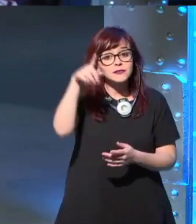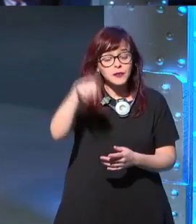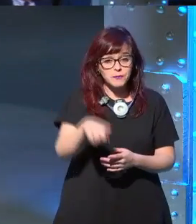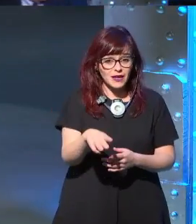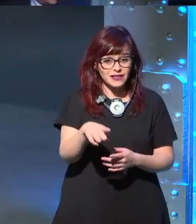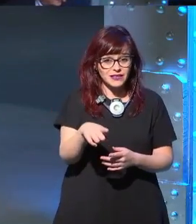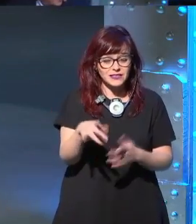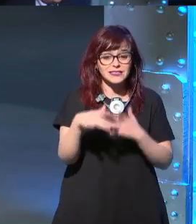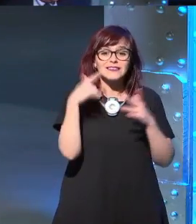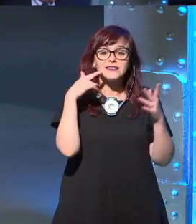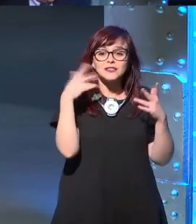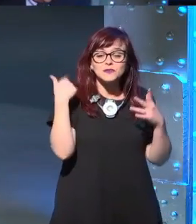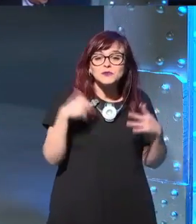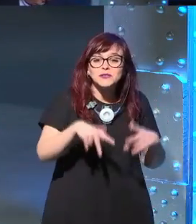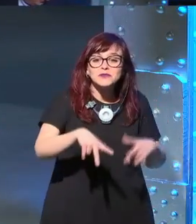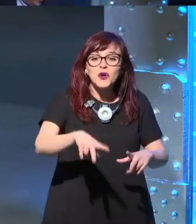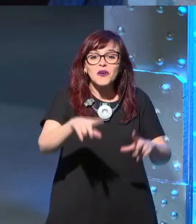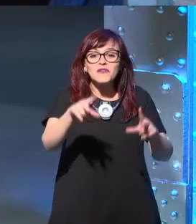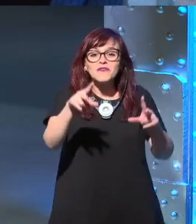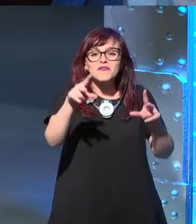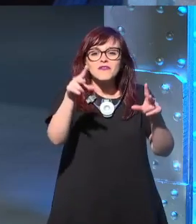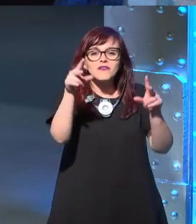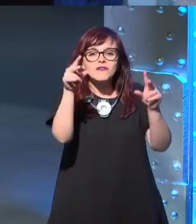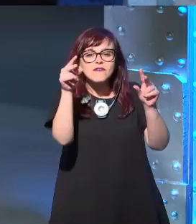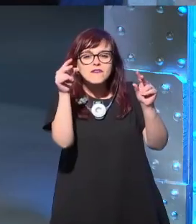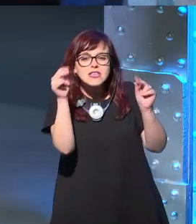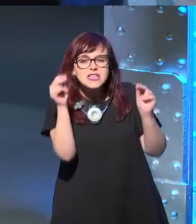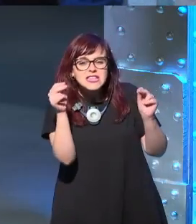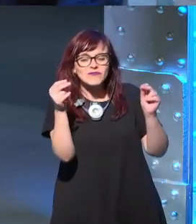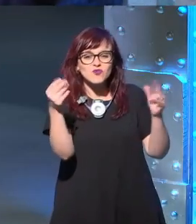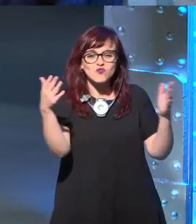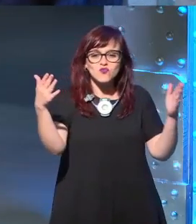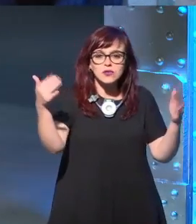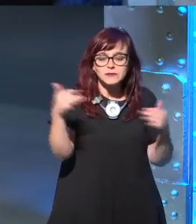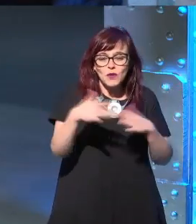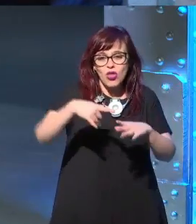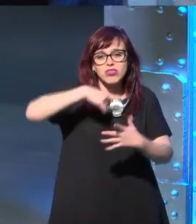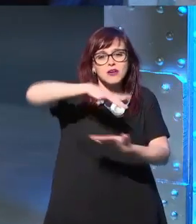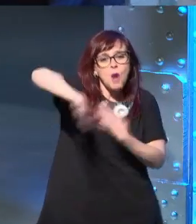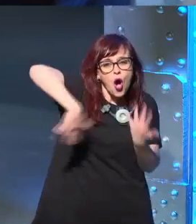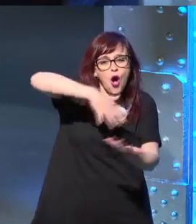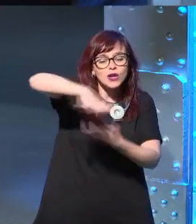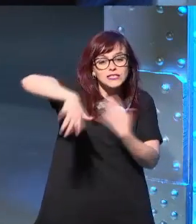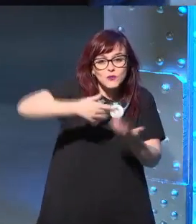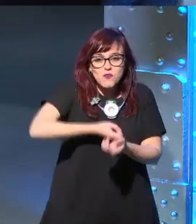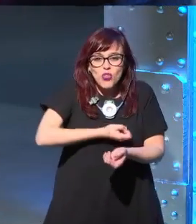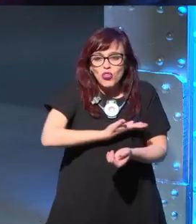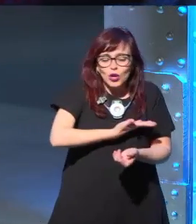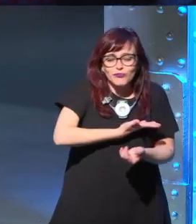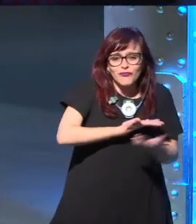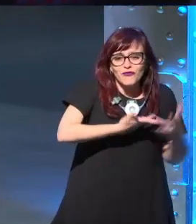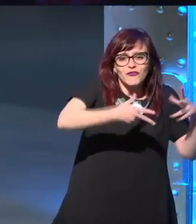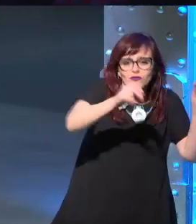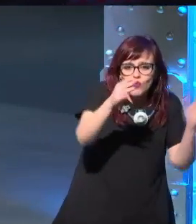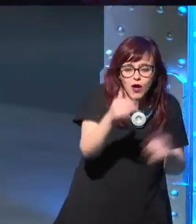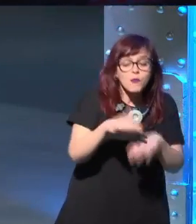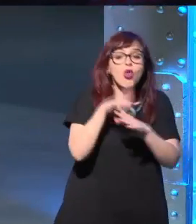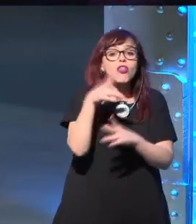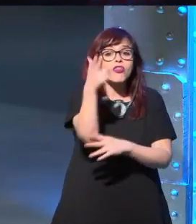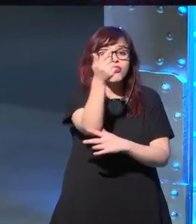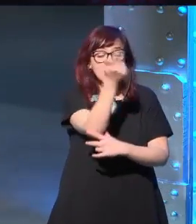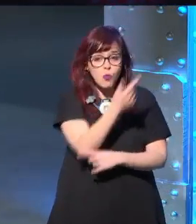can't get it right because it's too much of a swirl and curl of emotion. I wonder, why does he not finish his drawings? Somebody asked